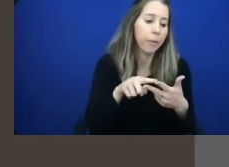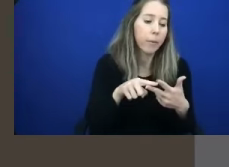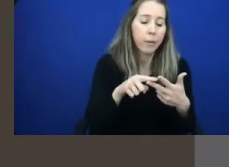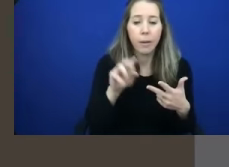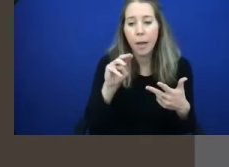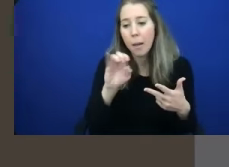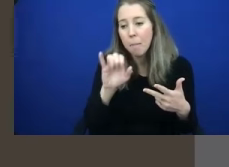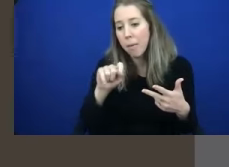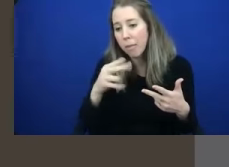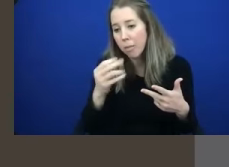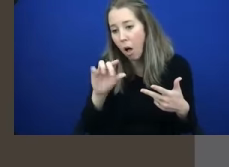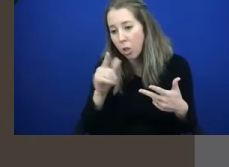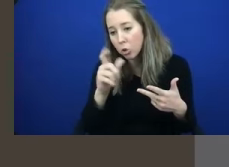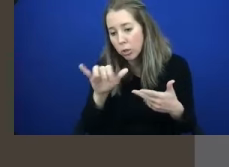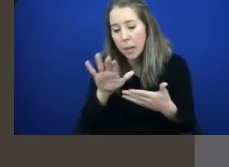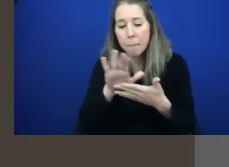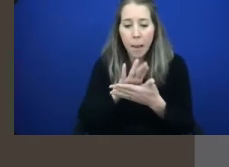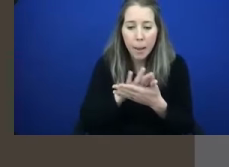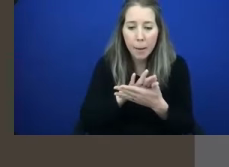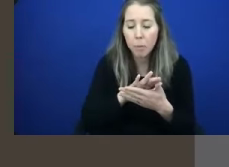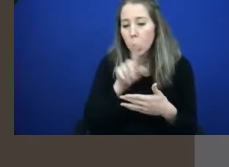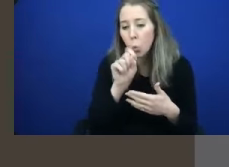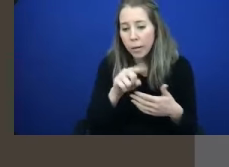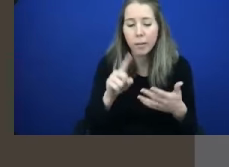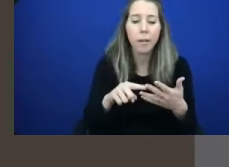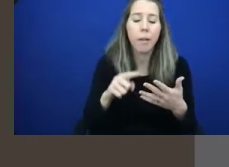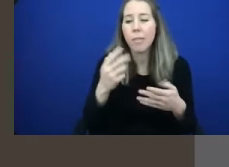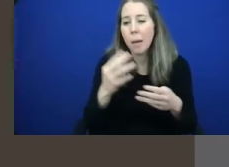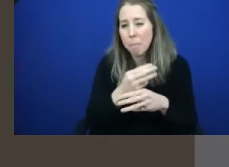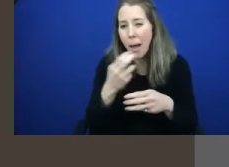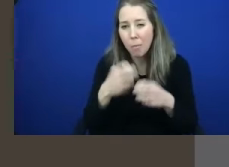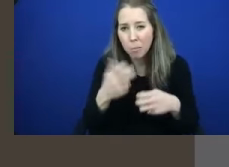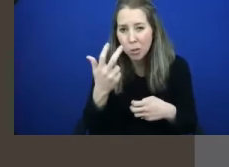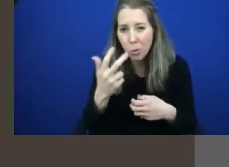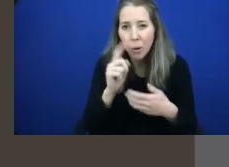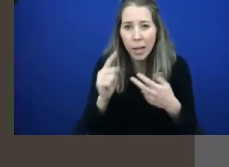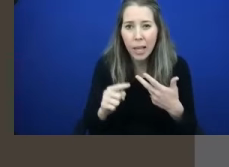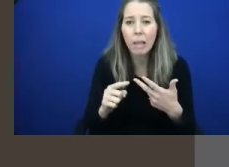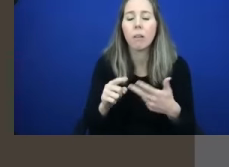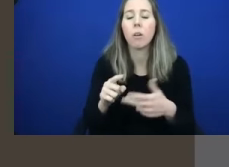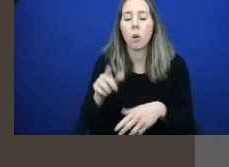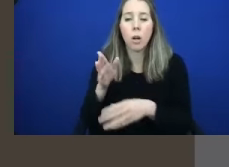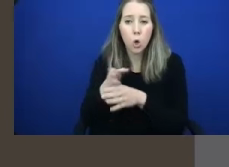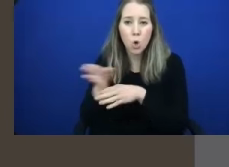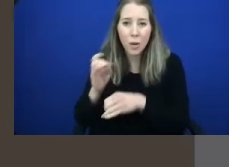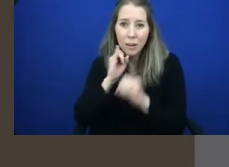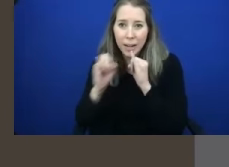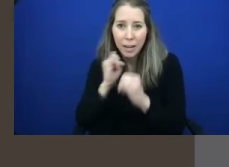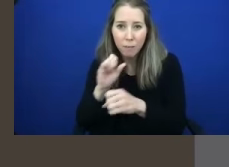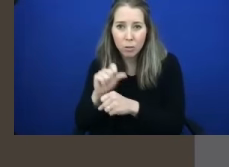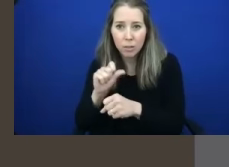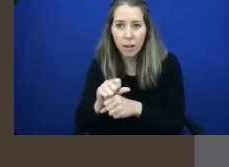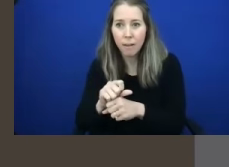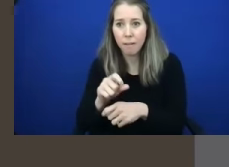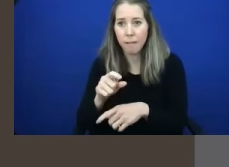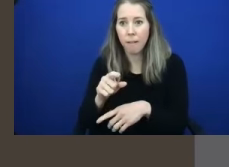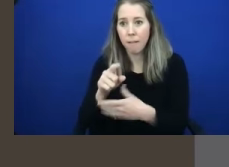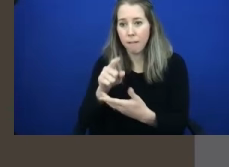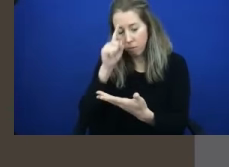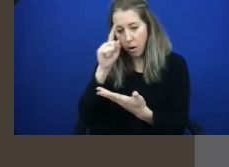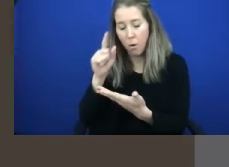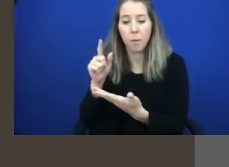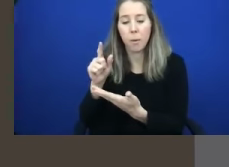mythology paper, the 3 math problems, the career interview assignment from a music course,